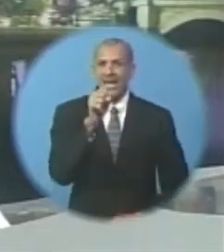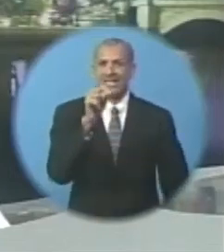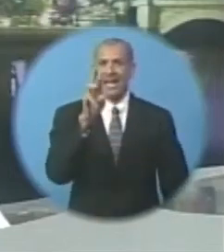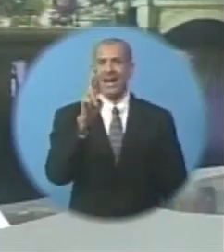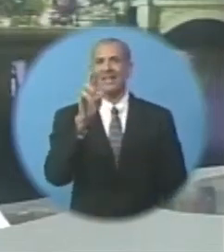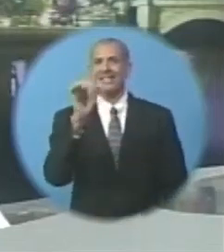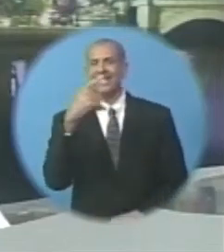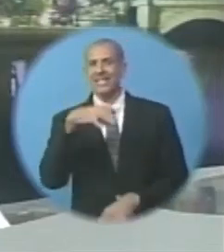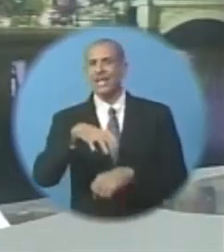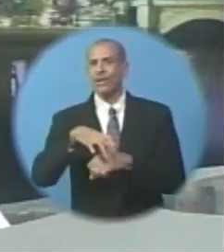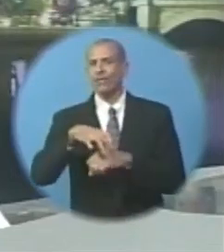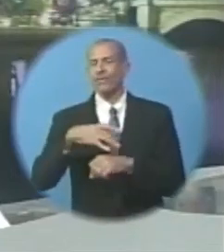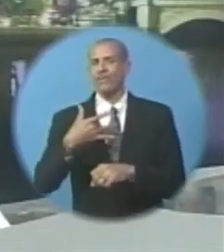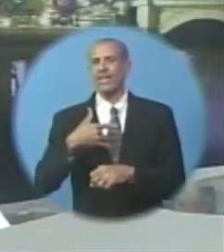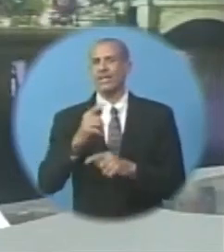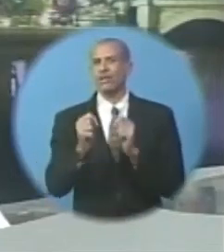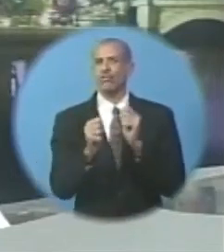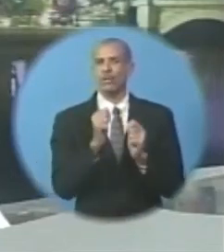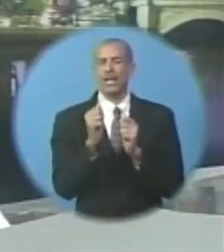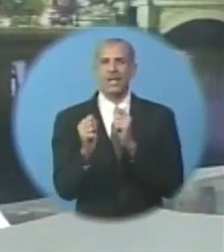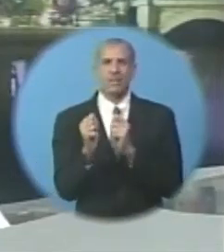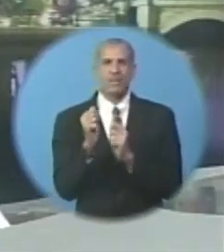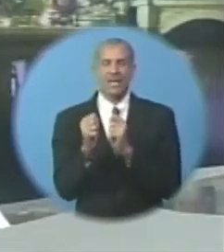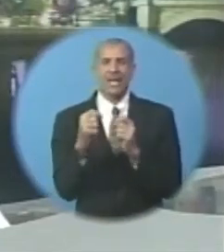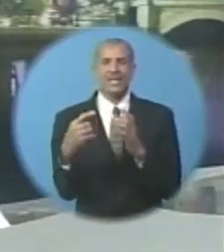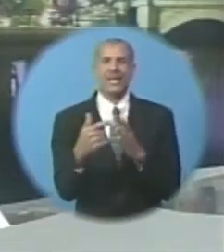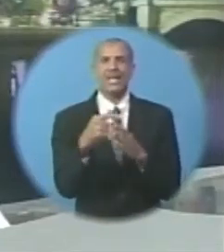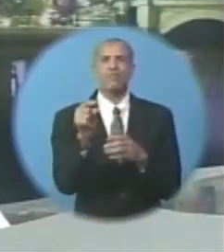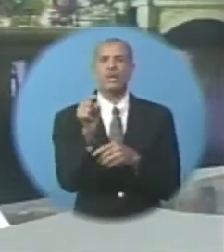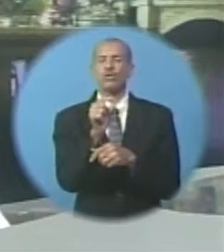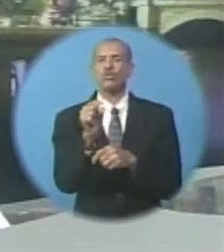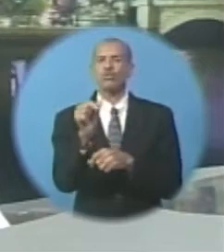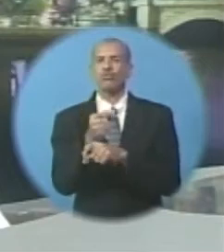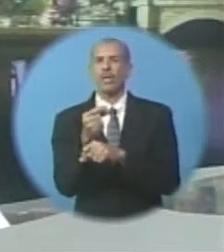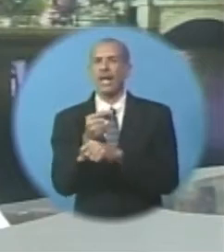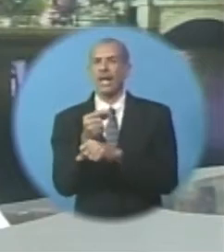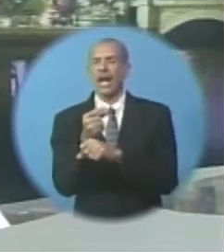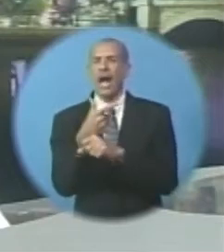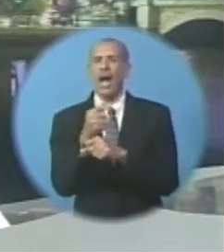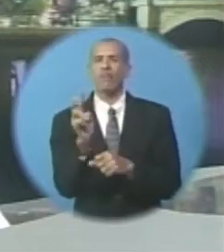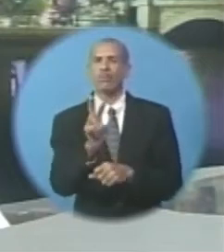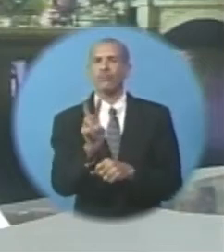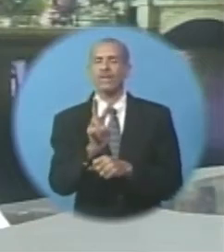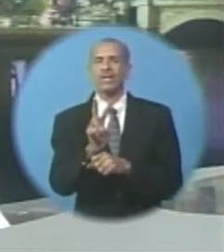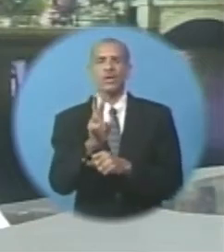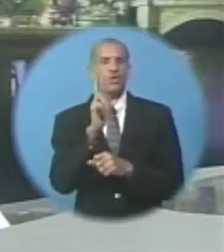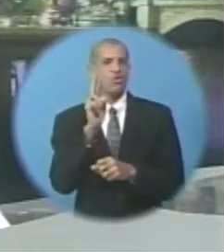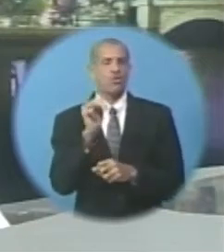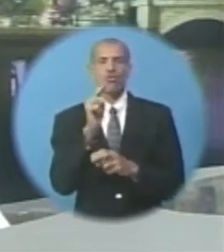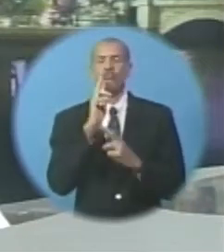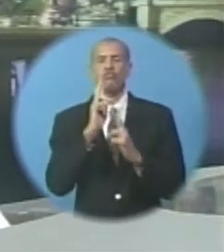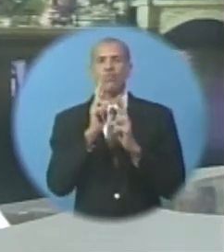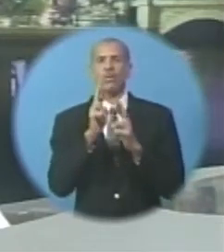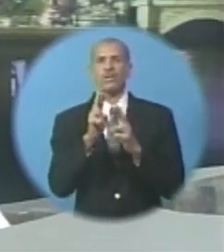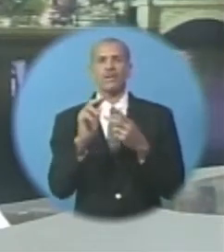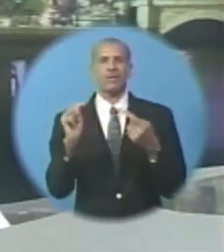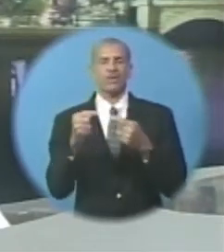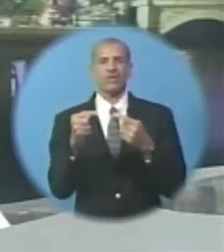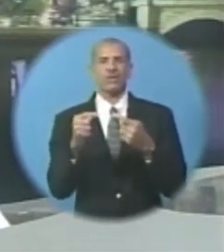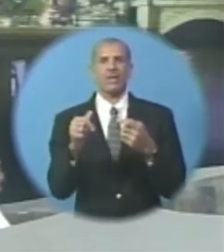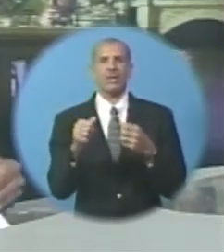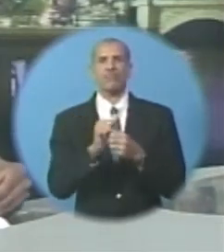that an earthquake was felt in Trinidad and Tobago and neighboring Grenada. On both occasions, there were no reports of injuries or